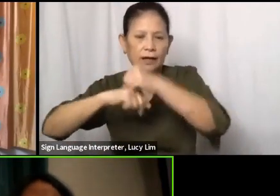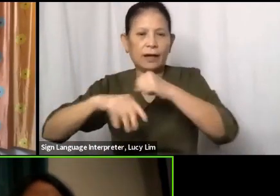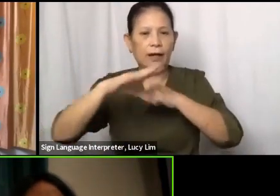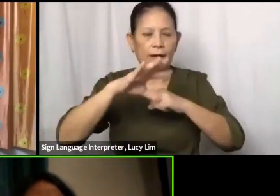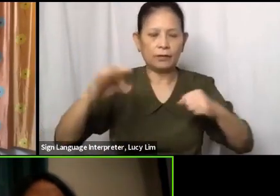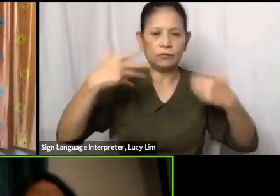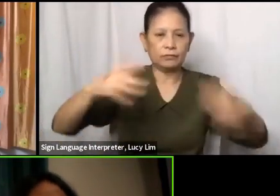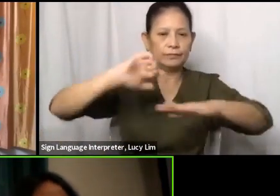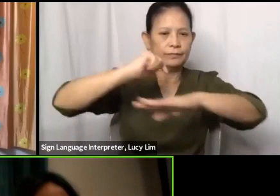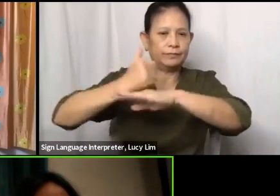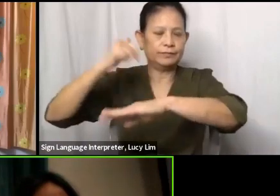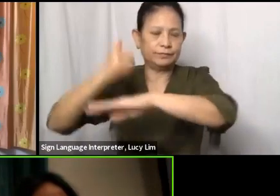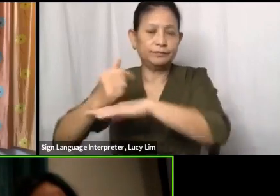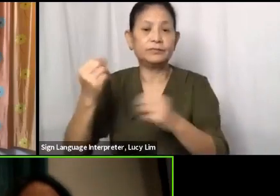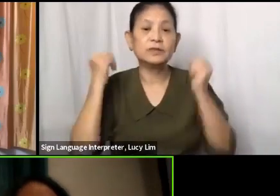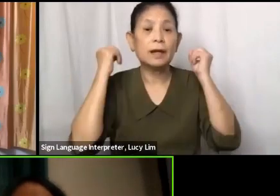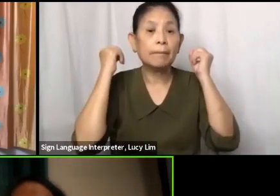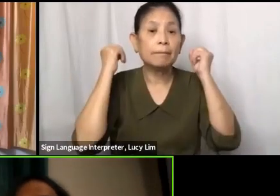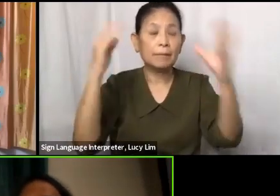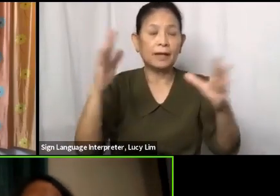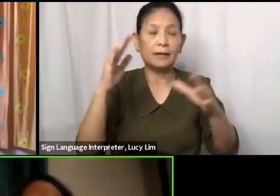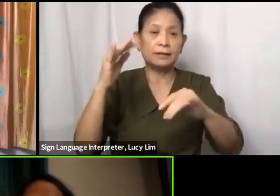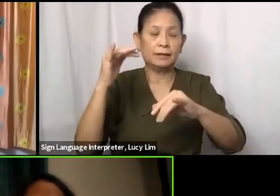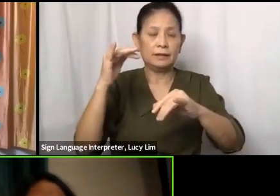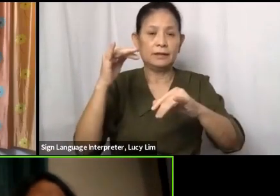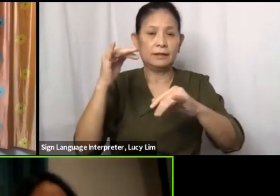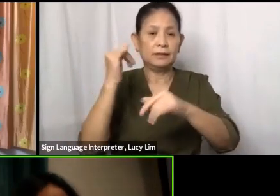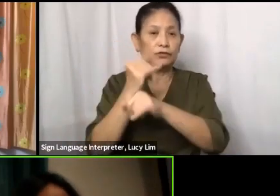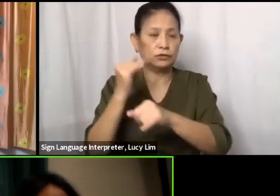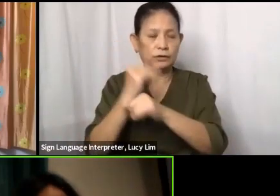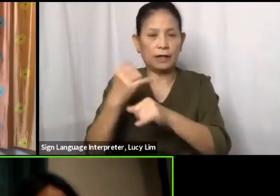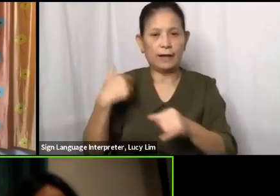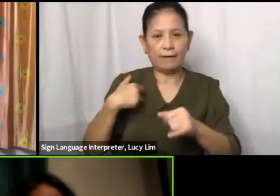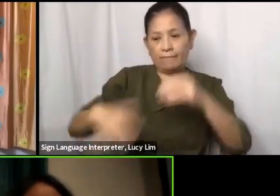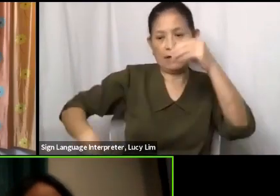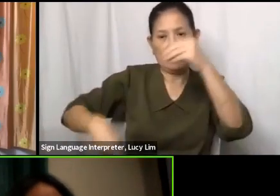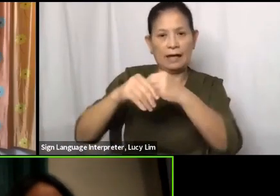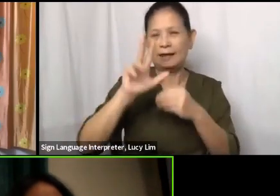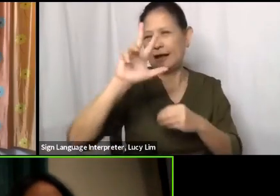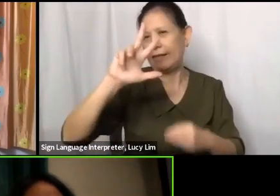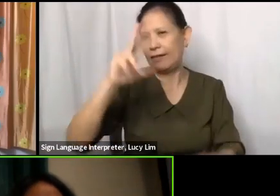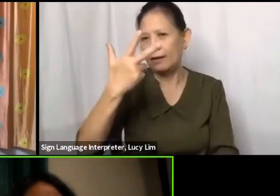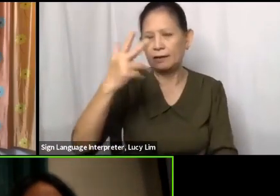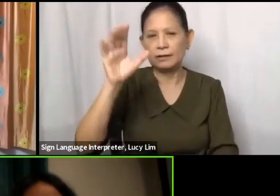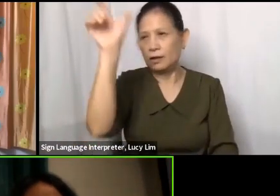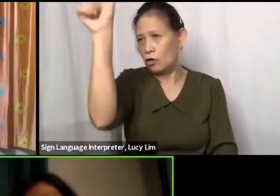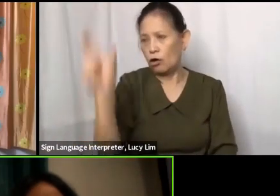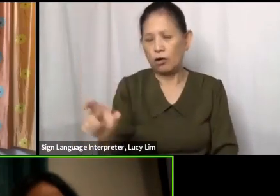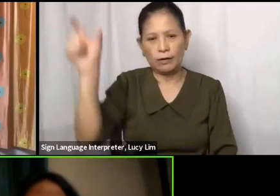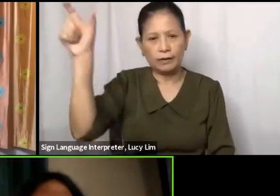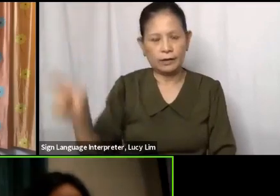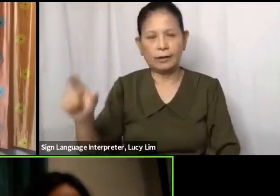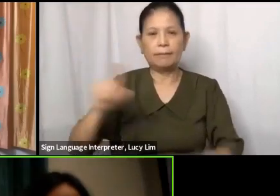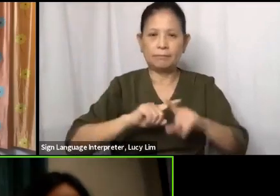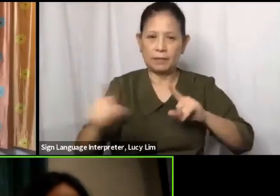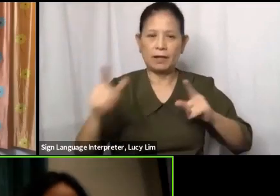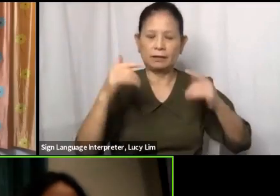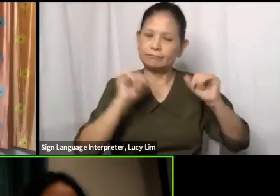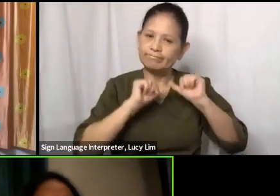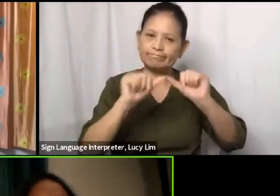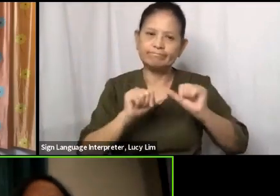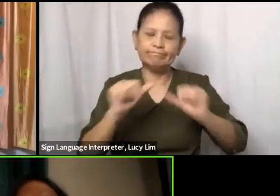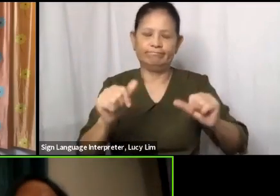the institutions are now adding the third column, but there is a need to sensitize the society